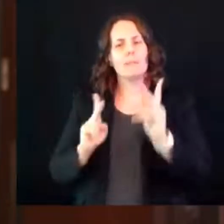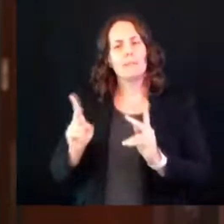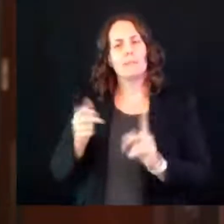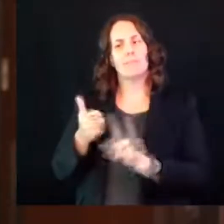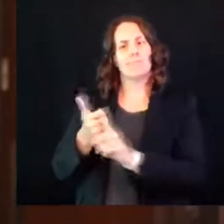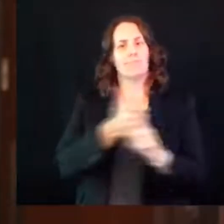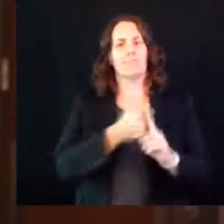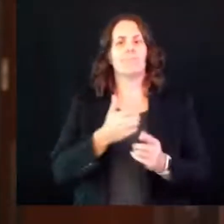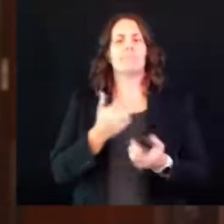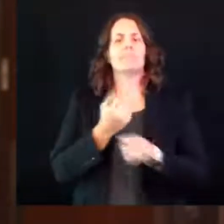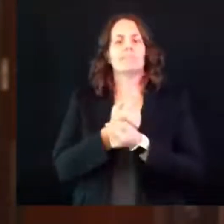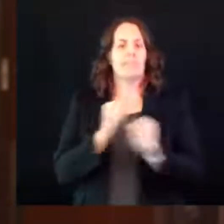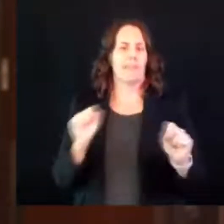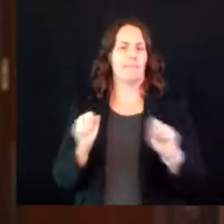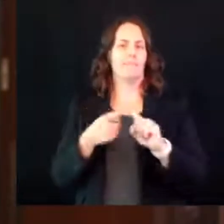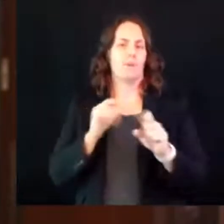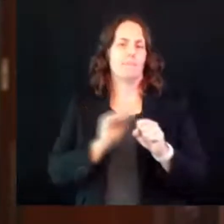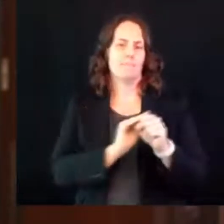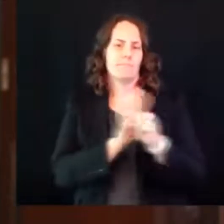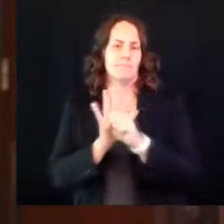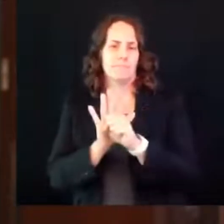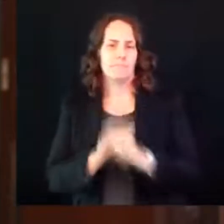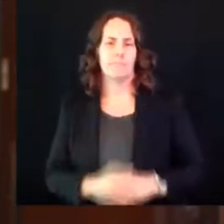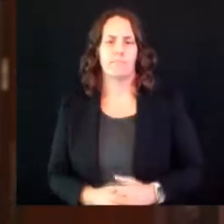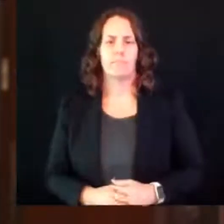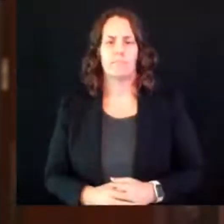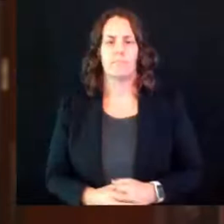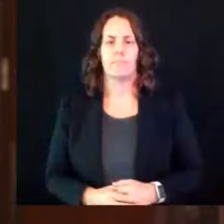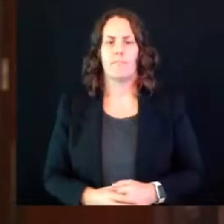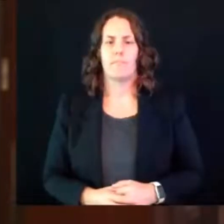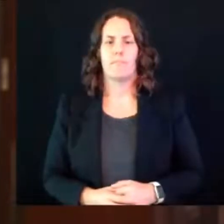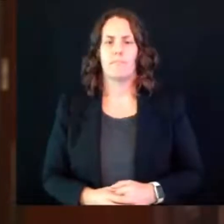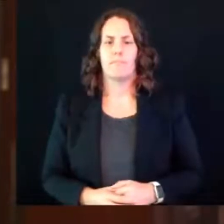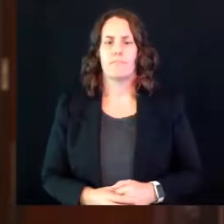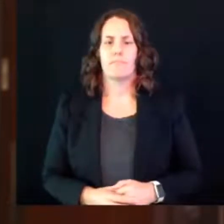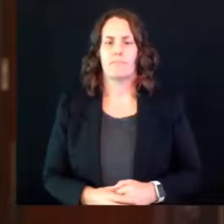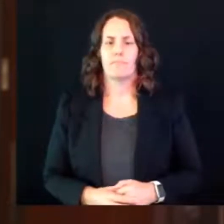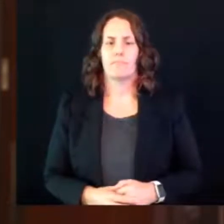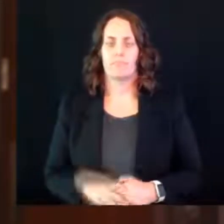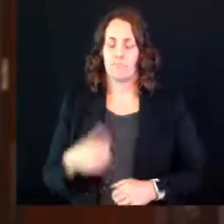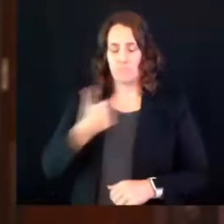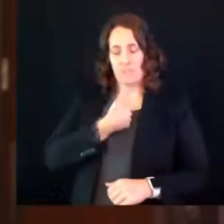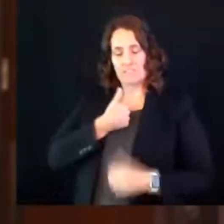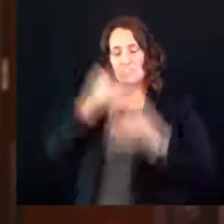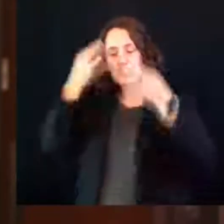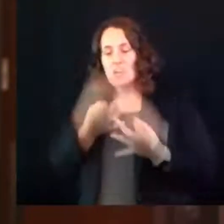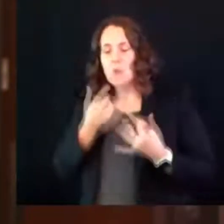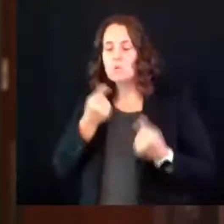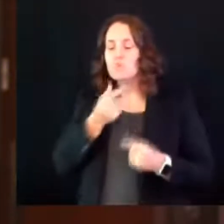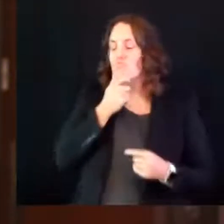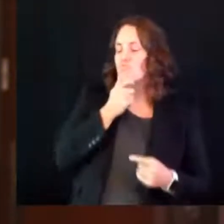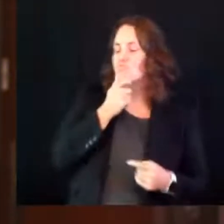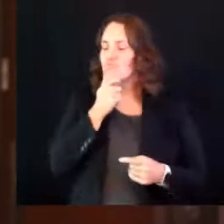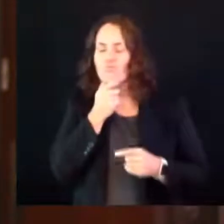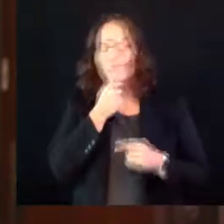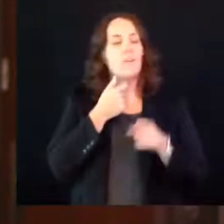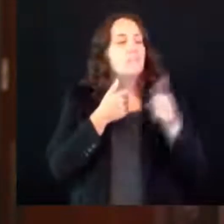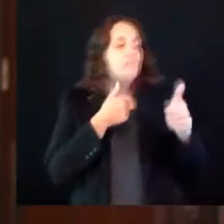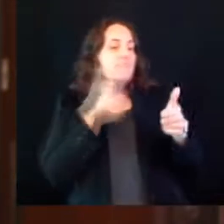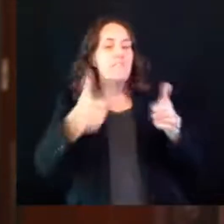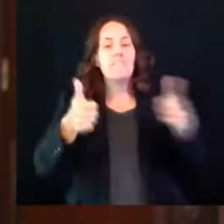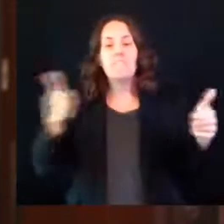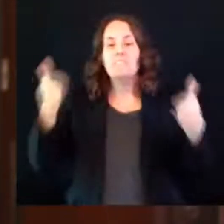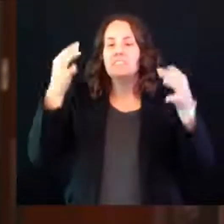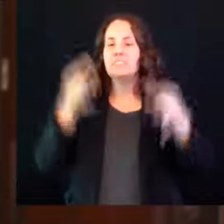can't do it alone, Wisconsin. We need everyone to think about their family members, friends, and neighbors, and to